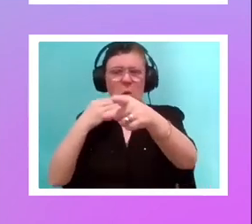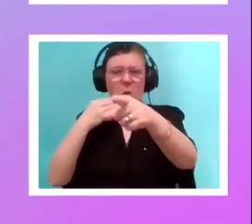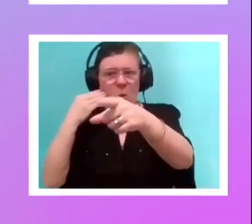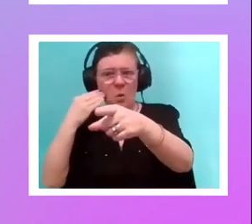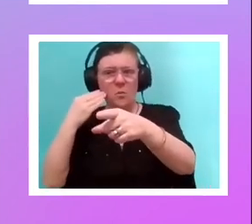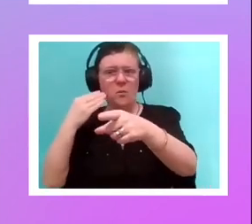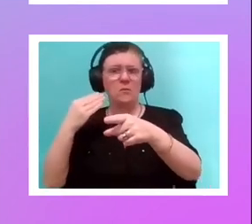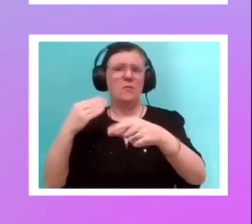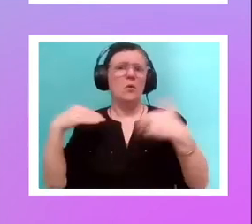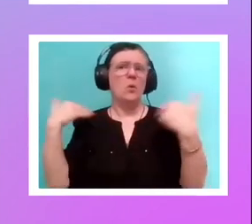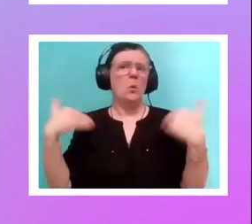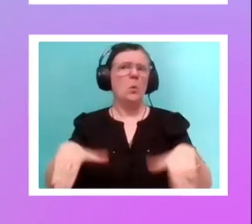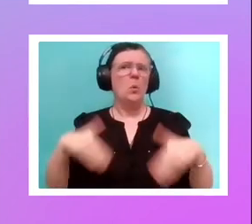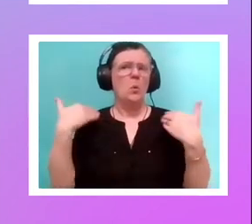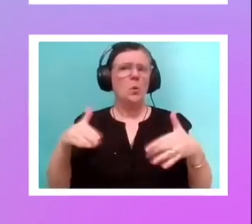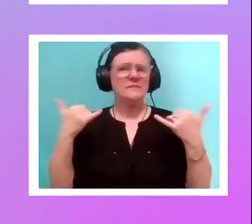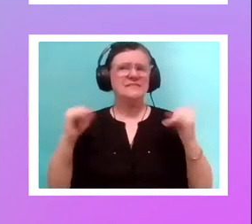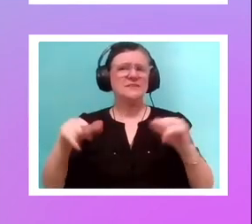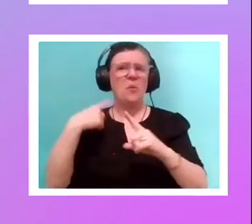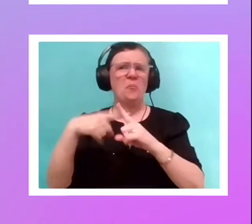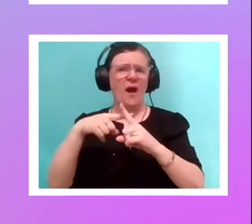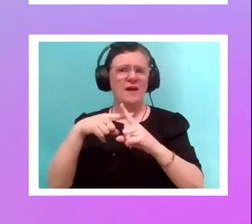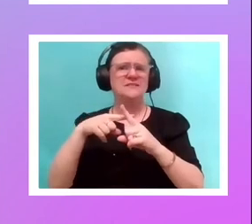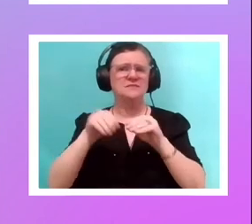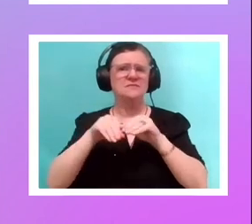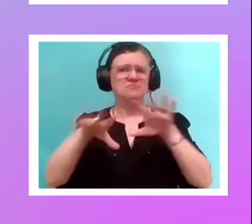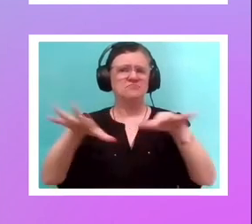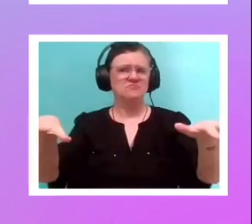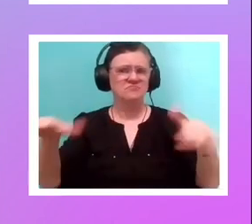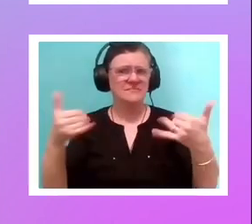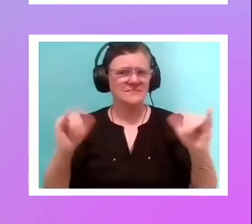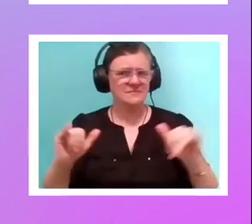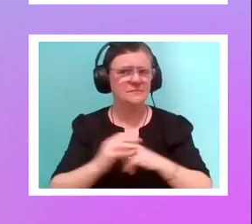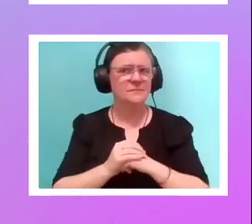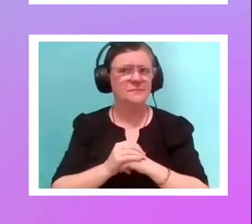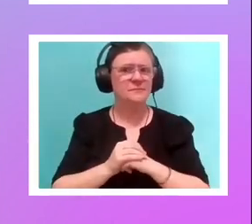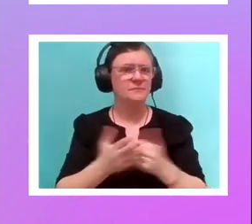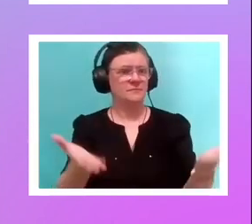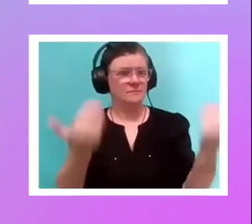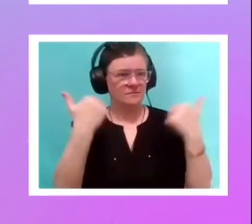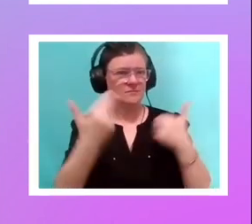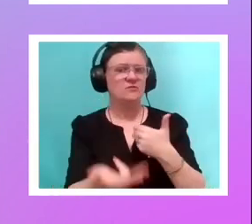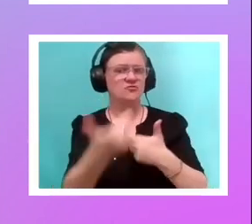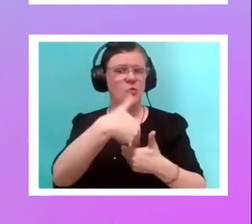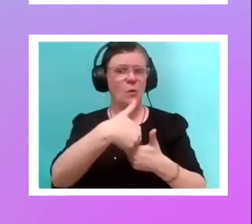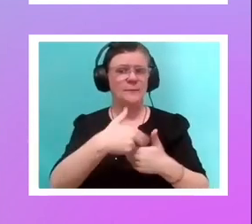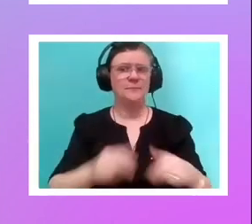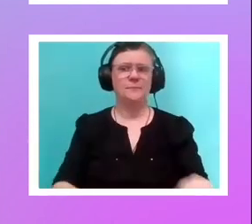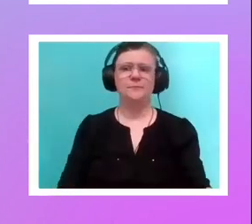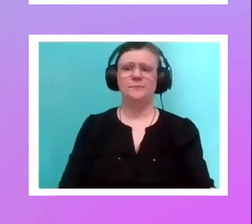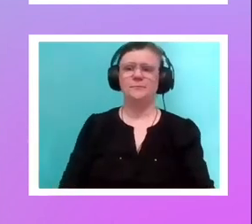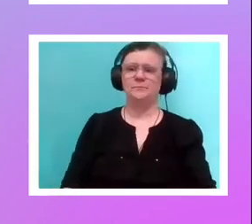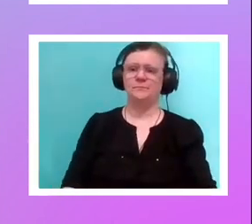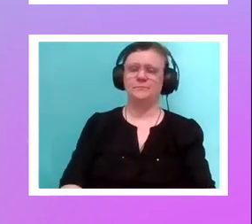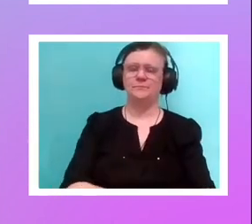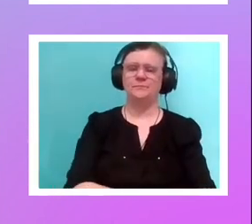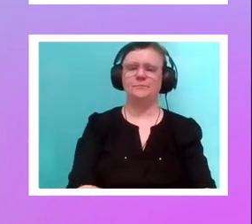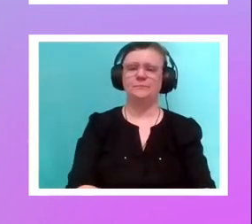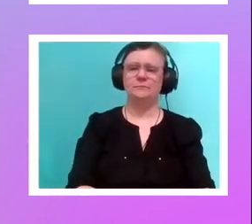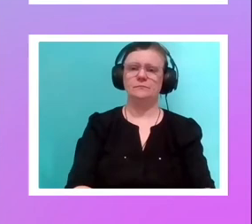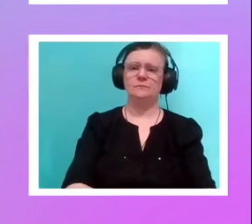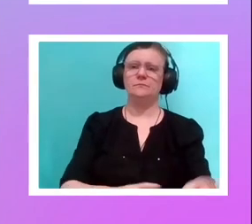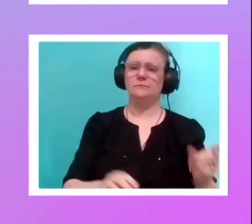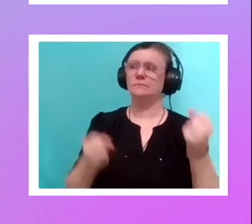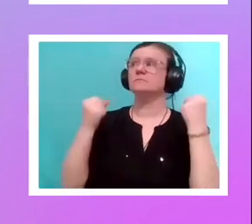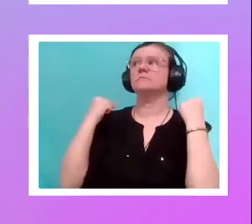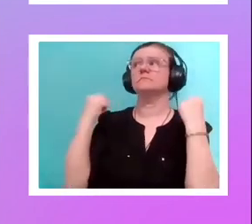make huge, huge impact. So definitely join in. Now, we have had a ton